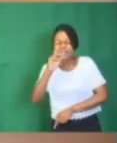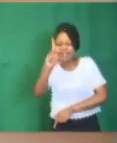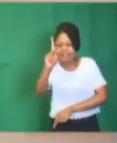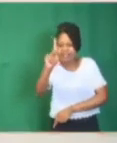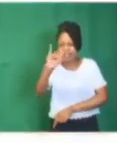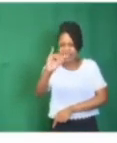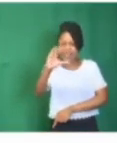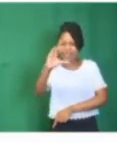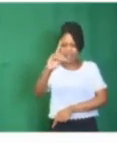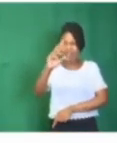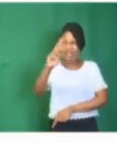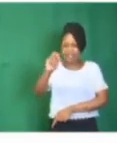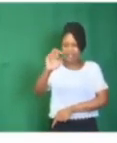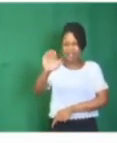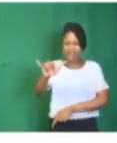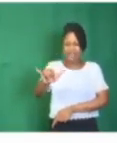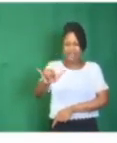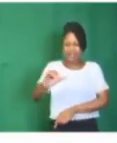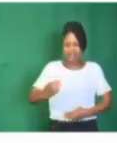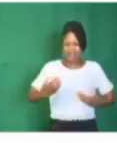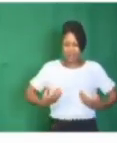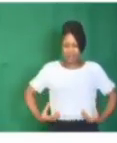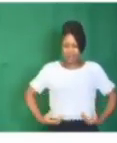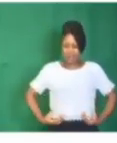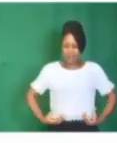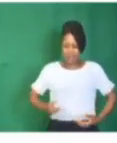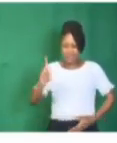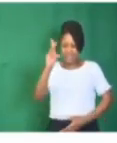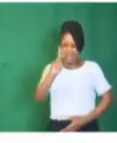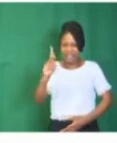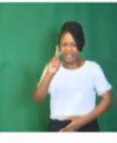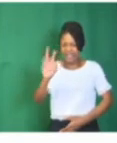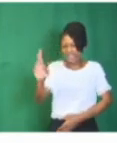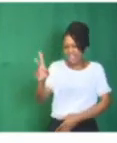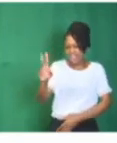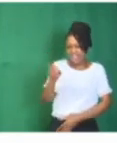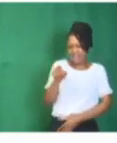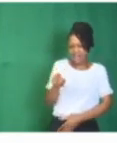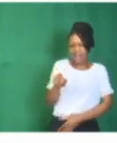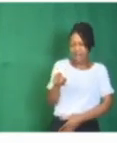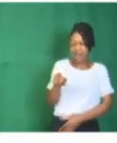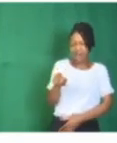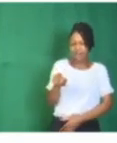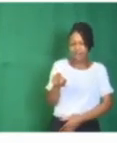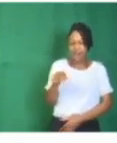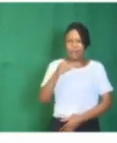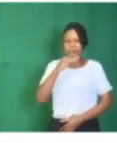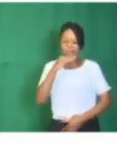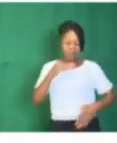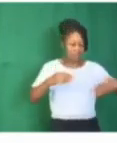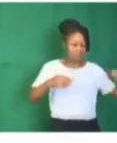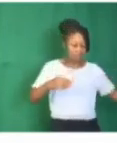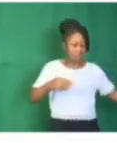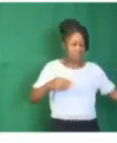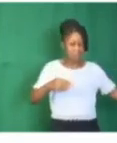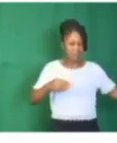The one shown number 1, this one, is the left kidney,